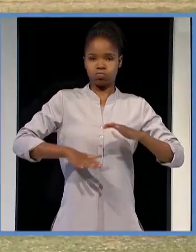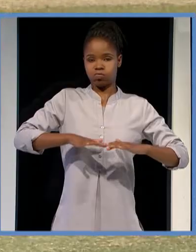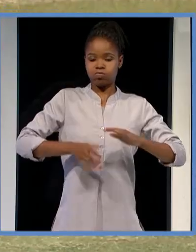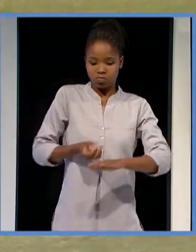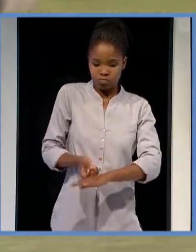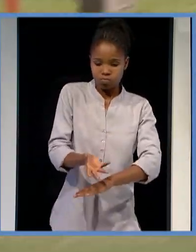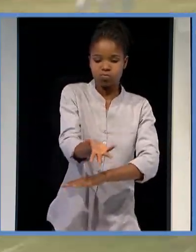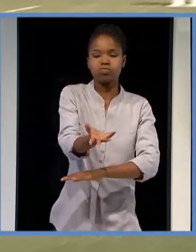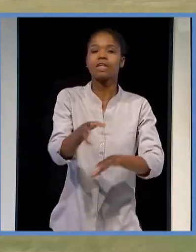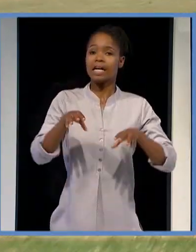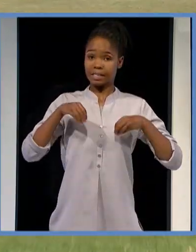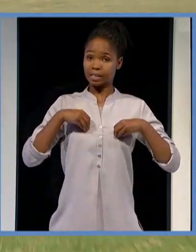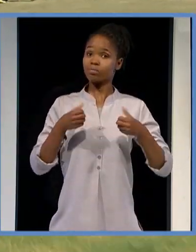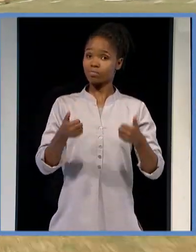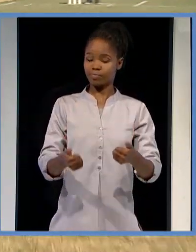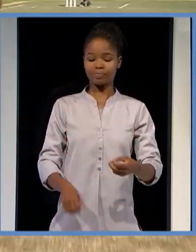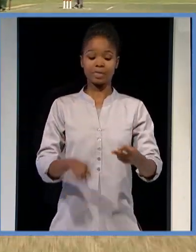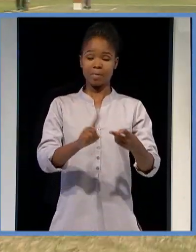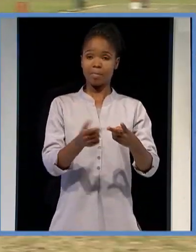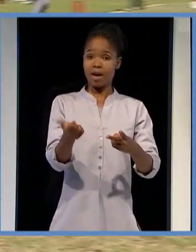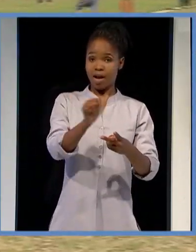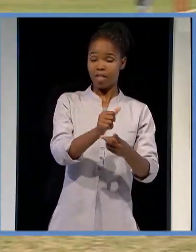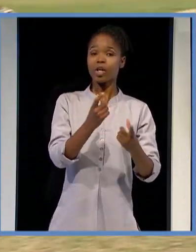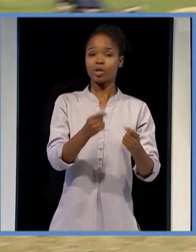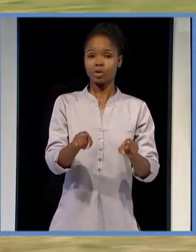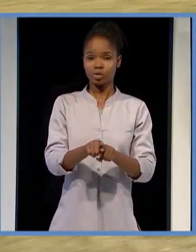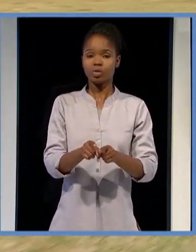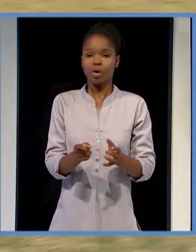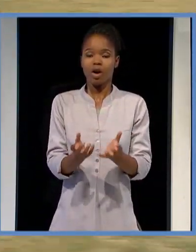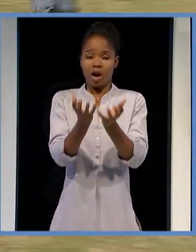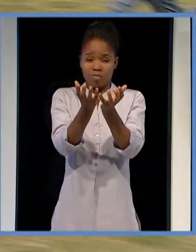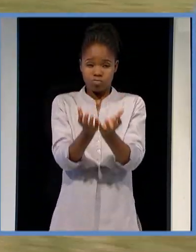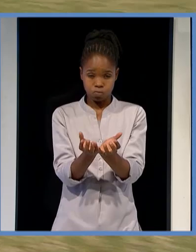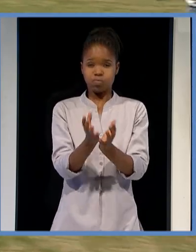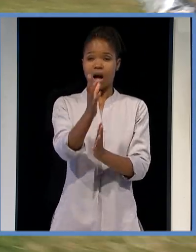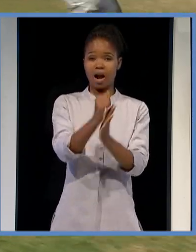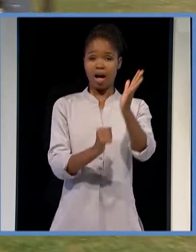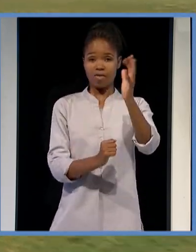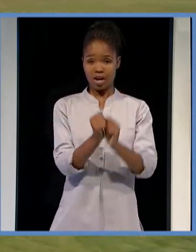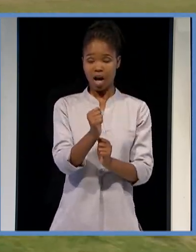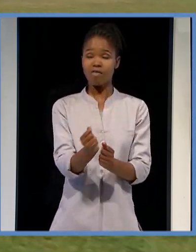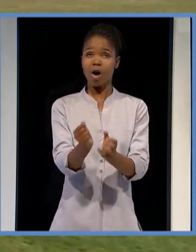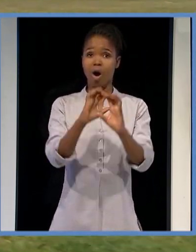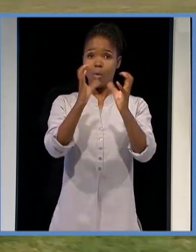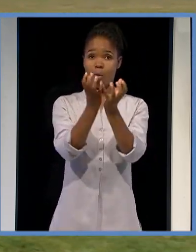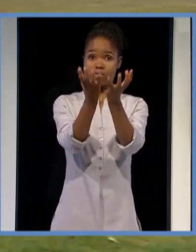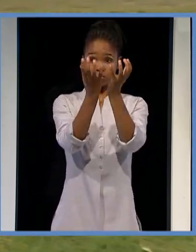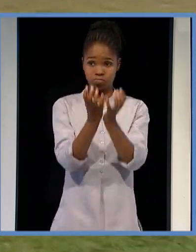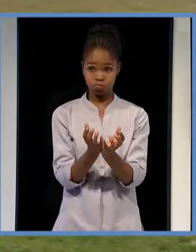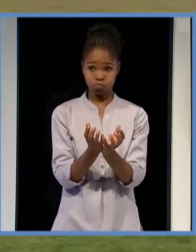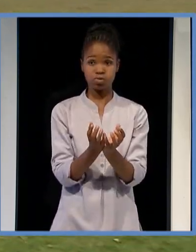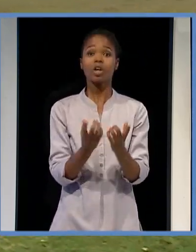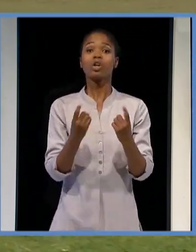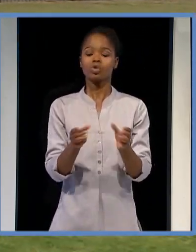quicker. So then the other one that is also the biggest one is the keeper, who in the state of if the player is a